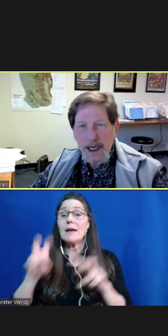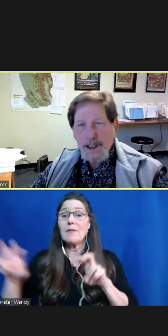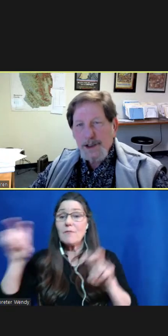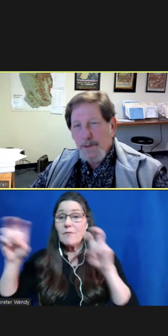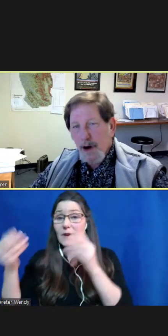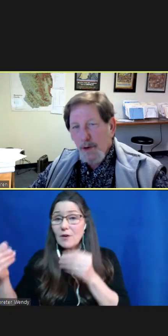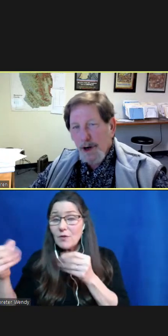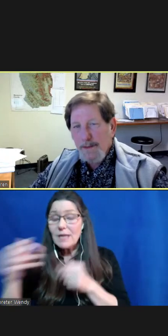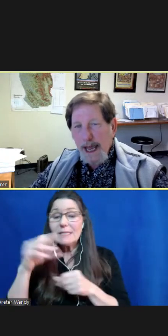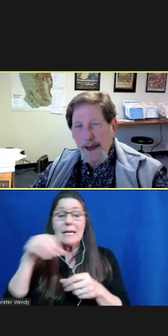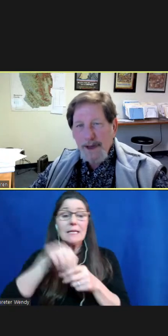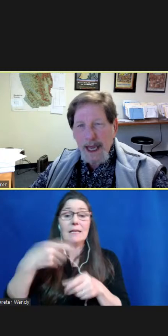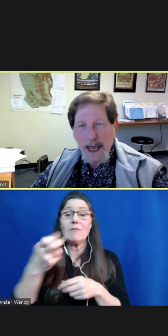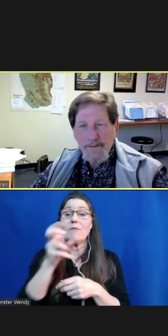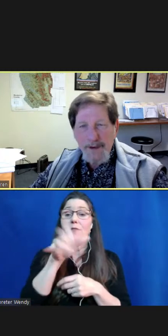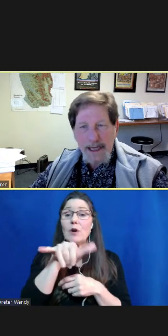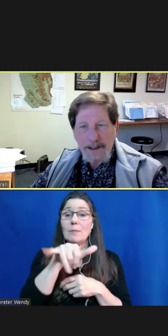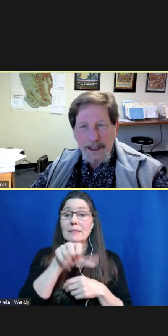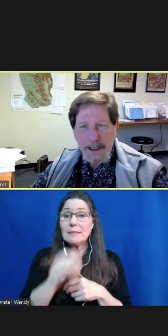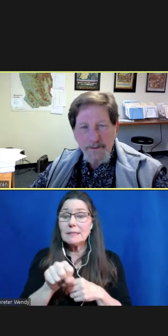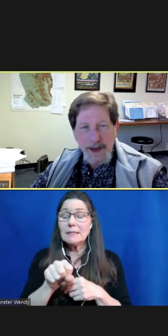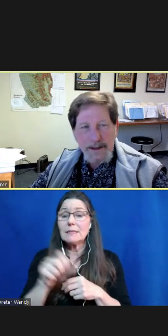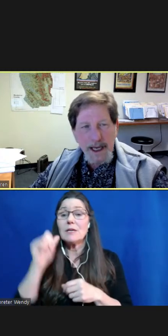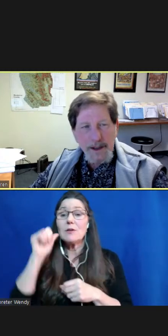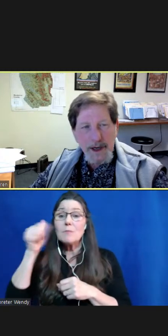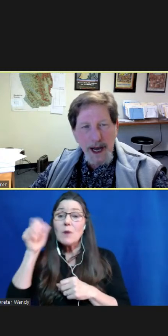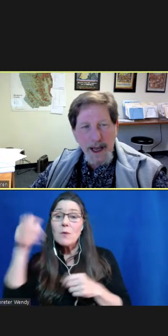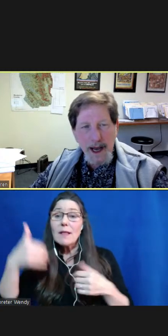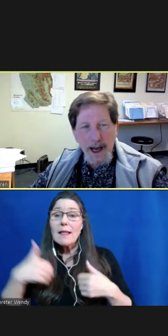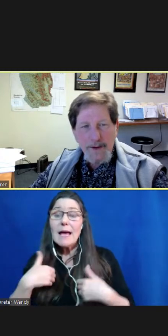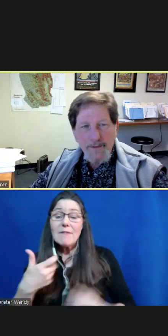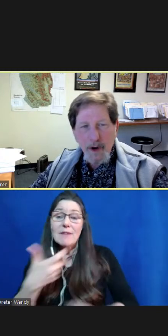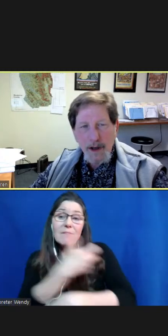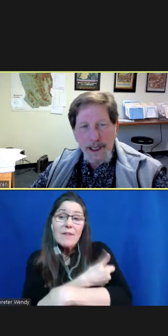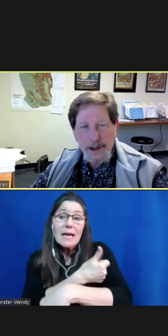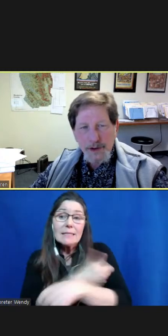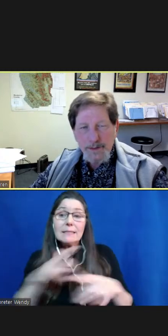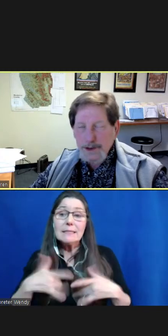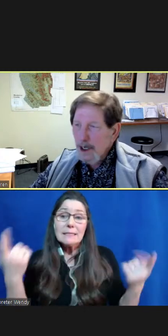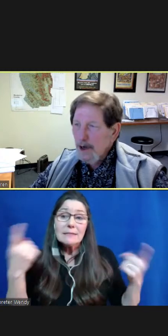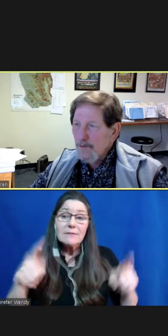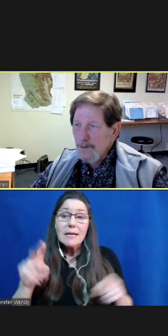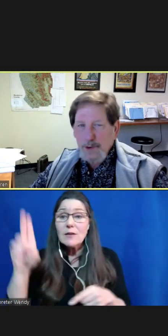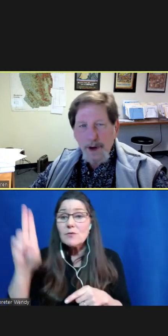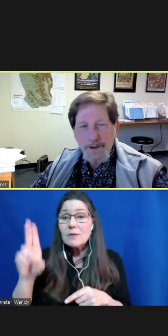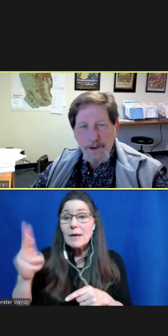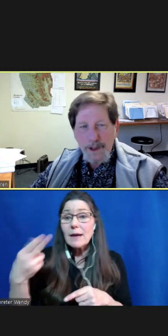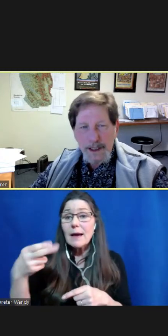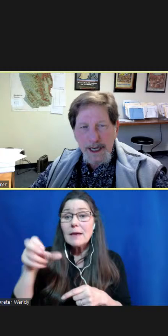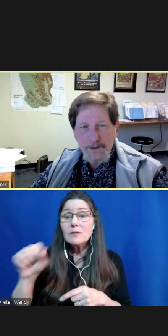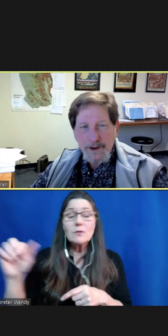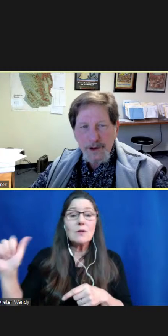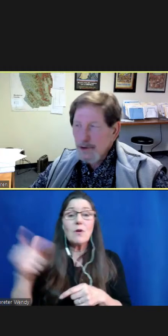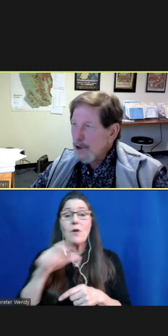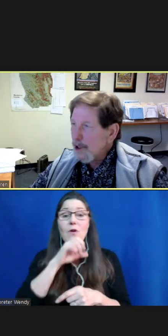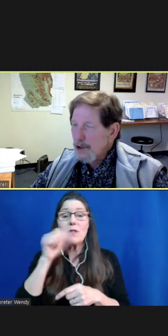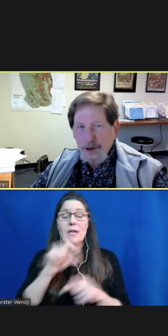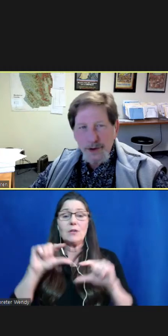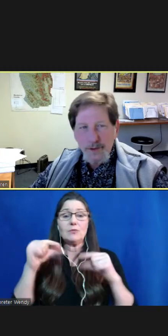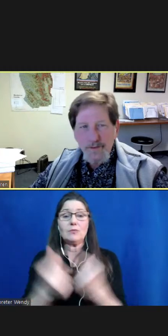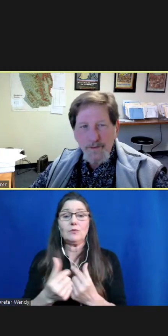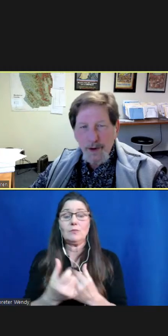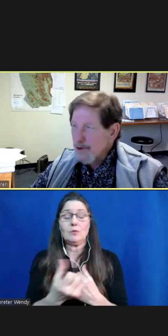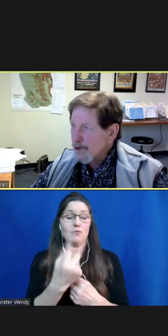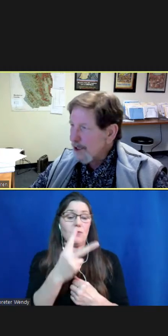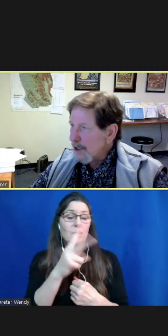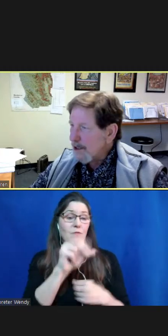pharmacies. Tomorrow, we're going to be having a vaccine event at Ukiah High for all age groups from 12:30 in the afternoon